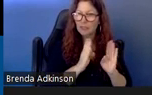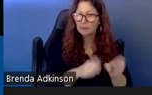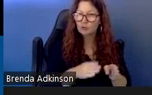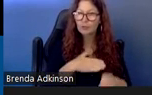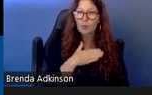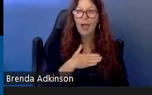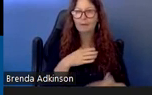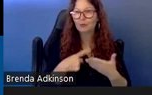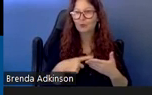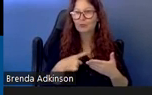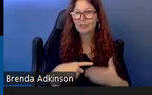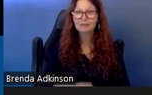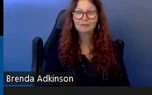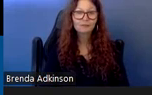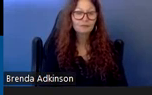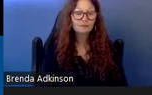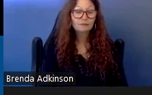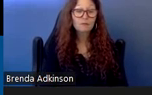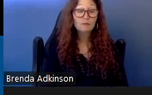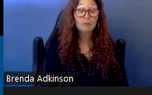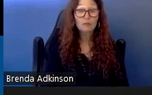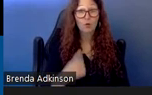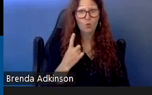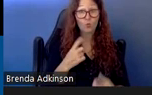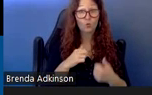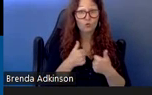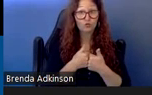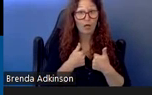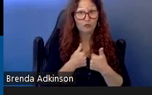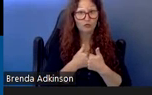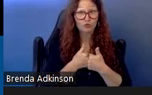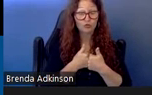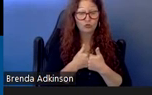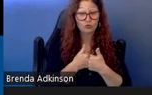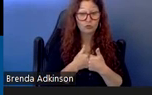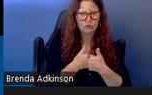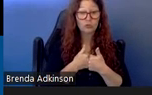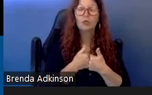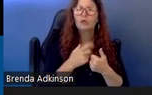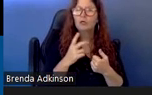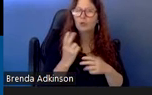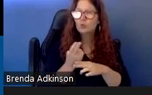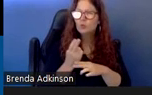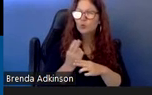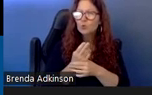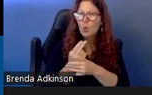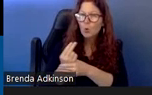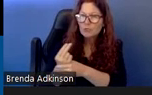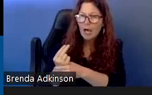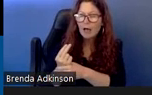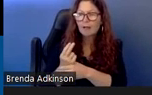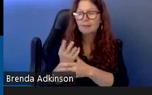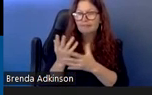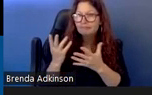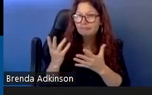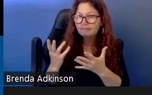that. One of the challenges in using hotels and motels is